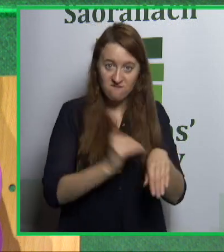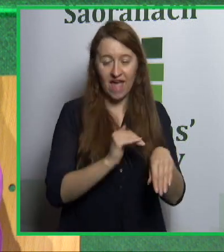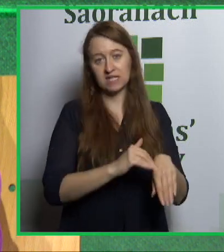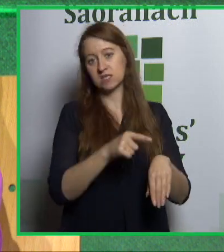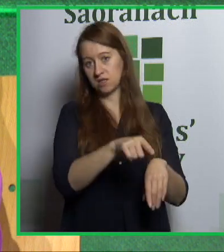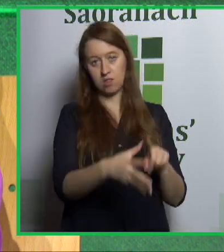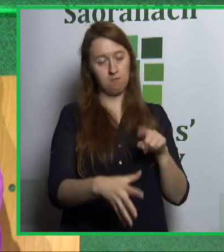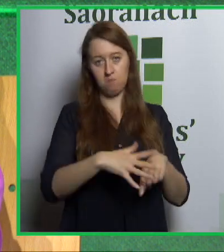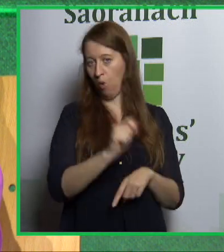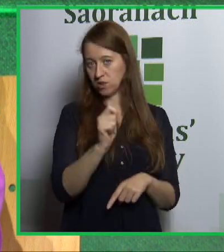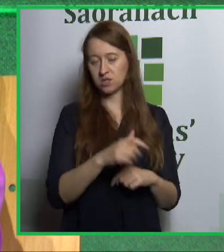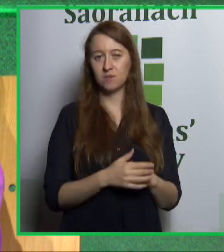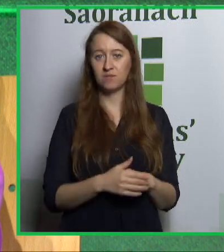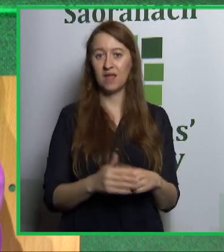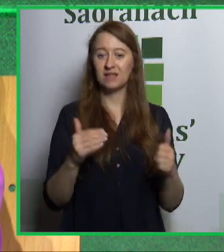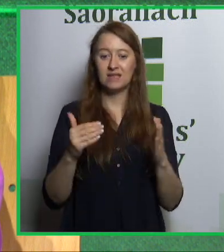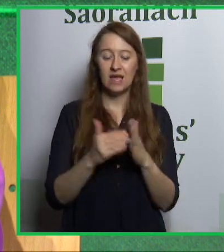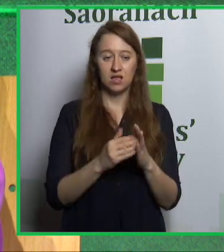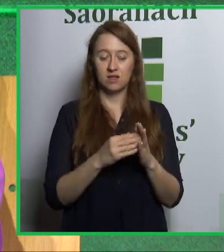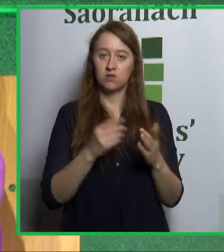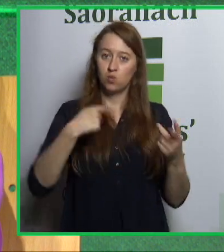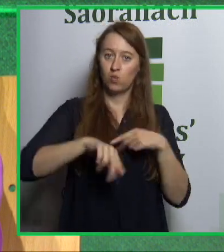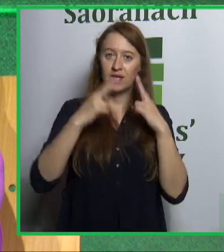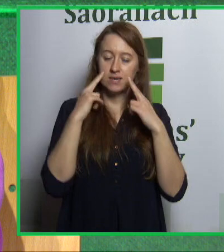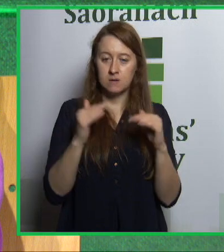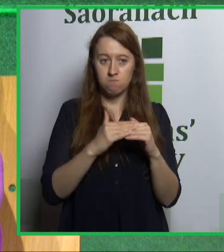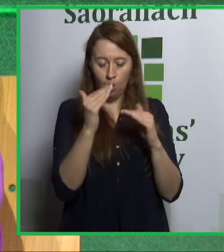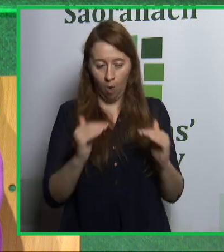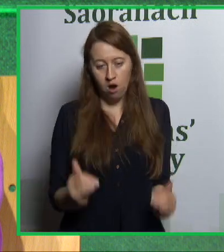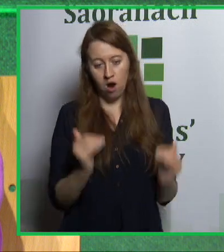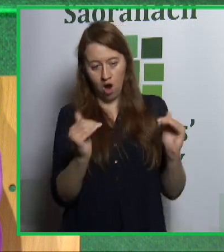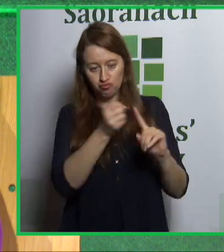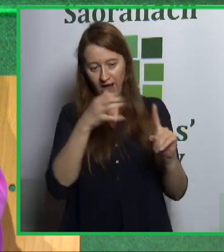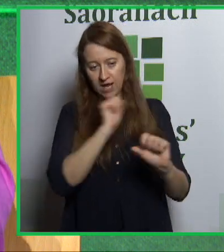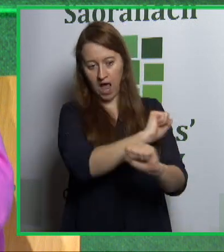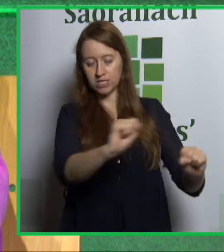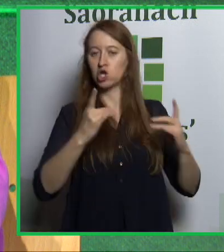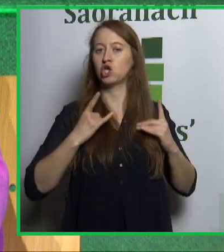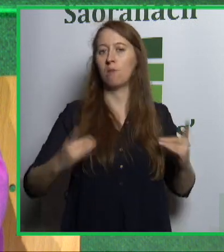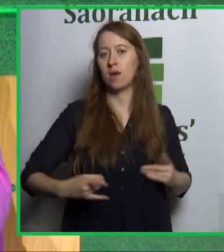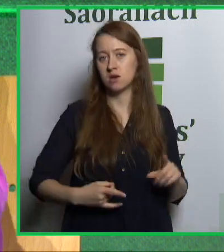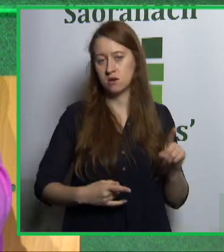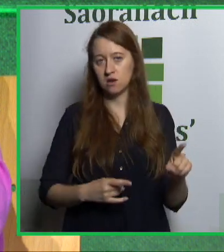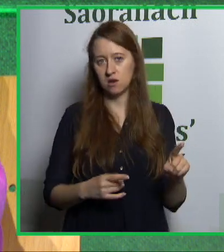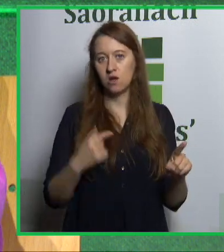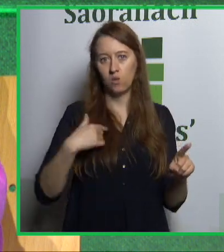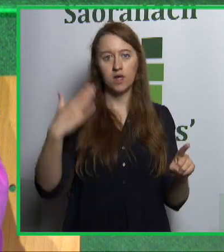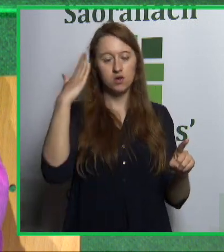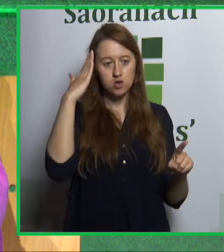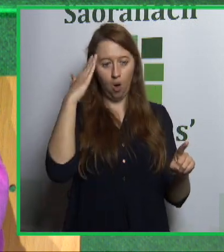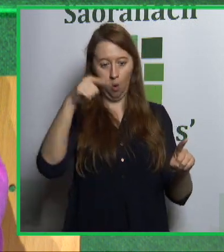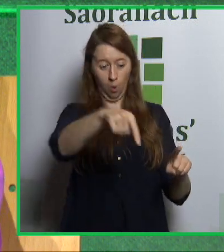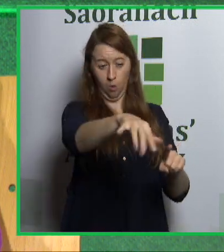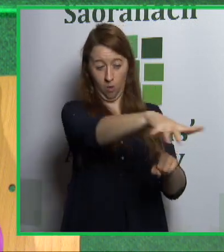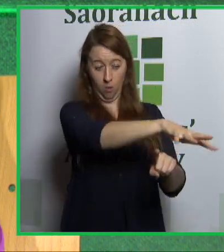the criminalisation, you know, the humanisation. There's a whole minefield out there. So whereas if you meet them where they're at, I